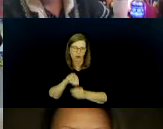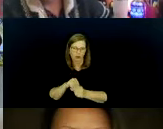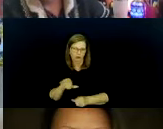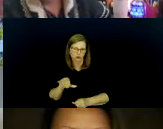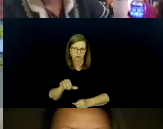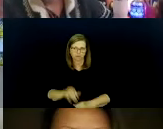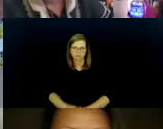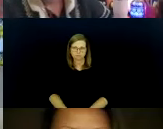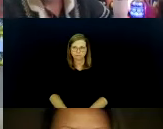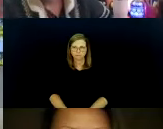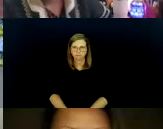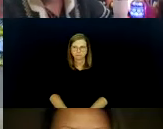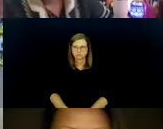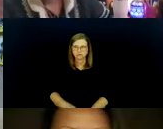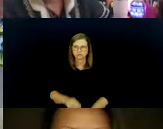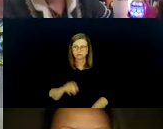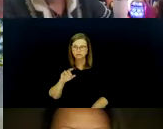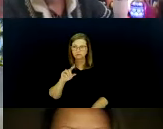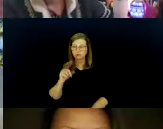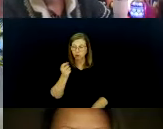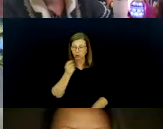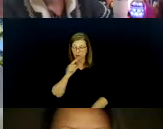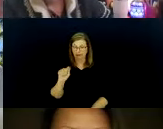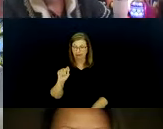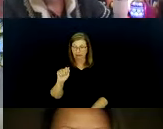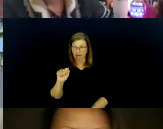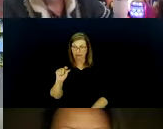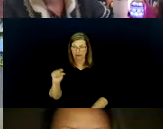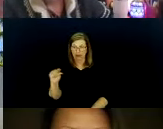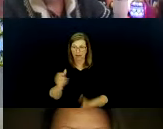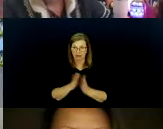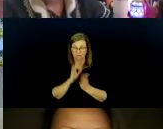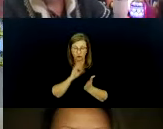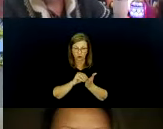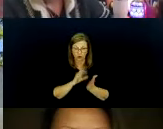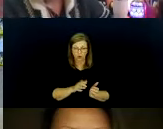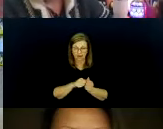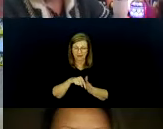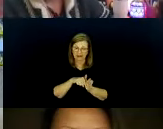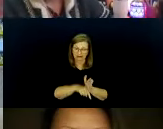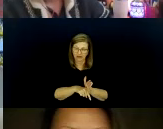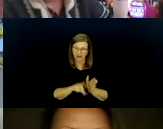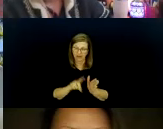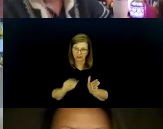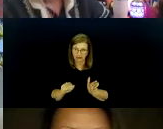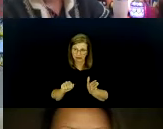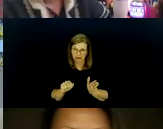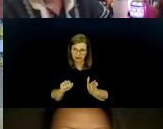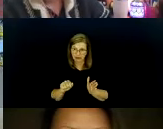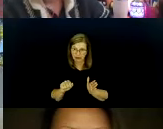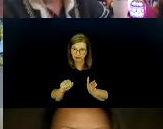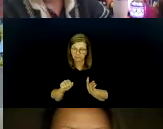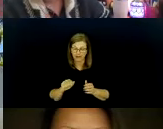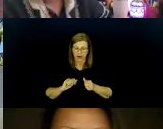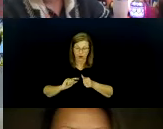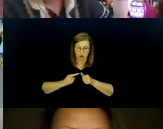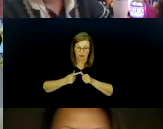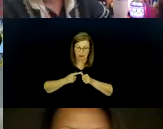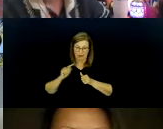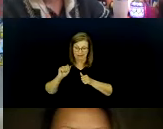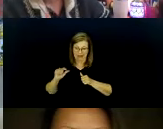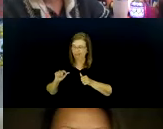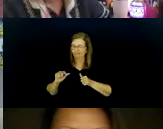The tag was, there was a question on here. They asked if it's for students with significant disabilities. The original tag is not